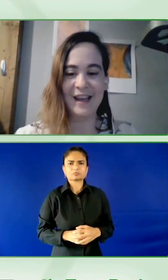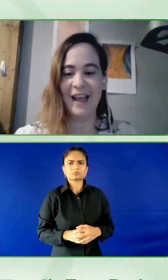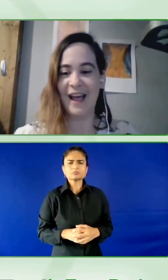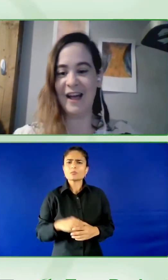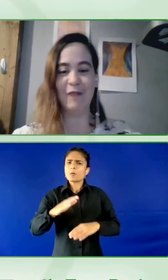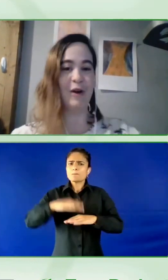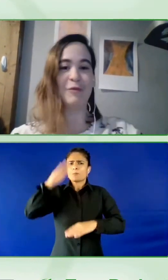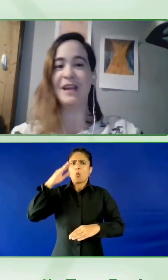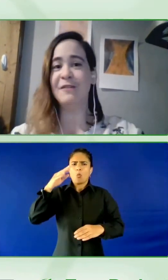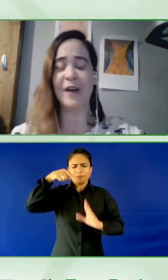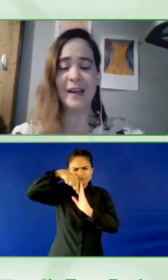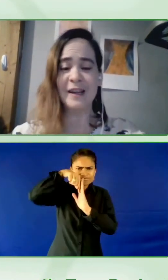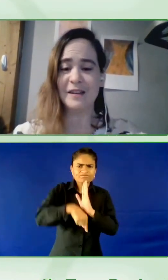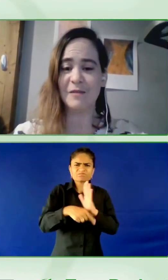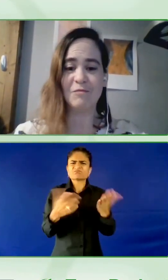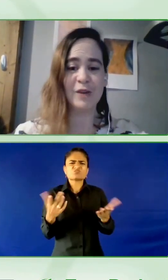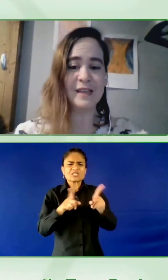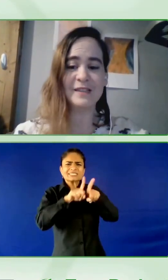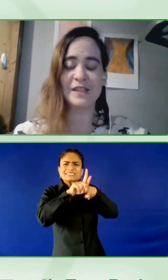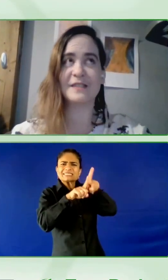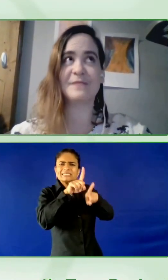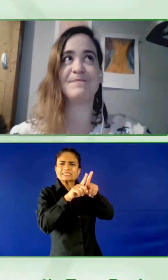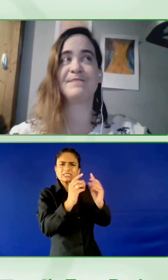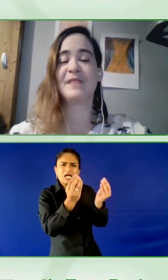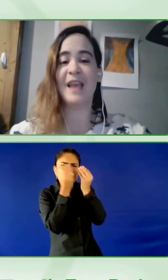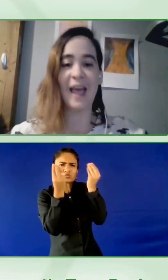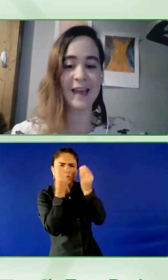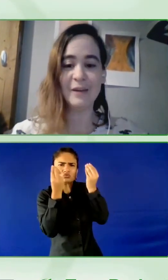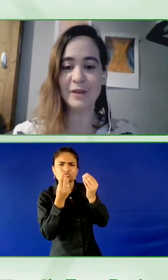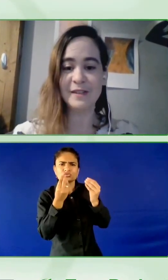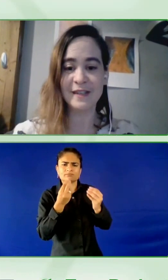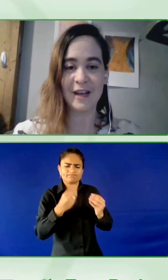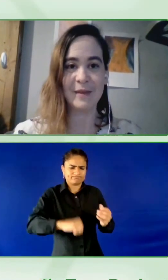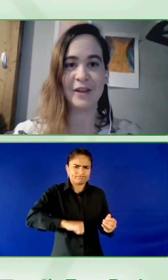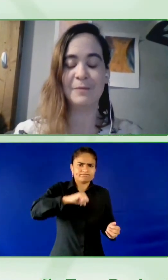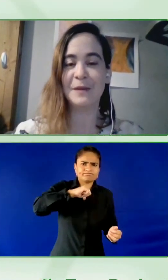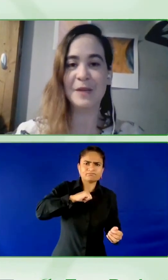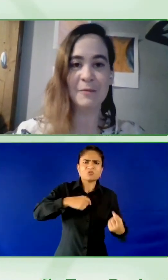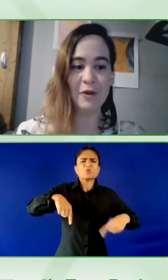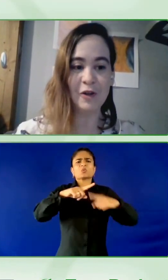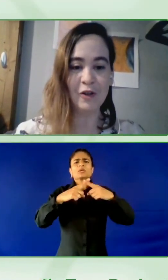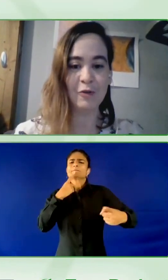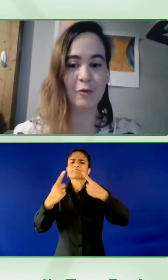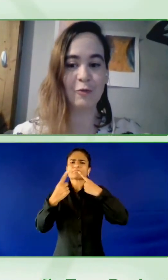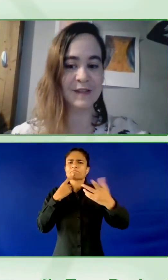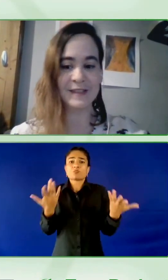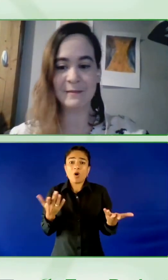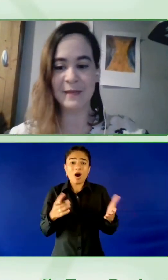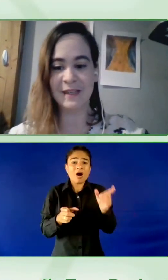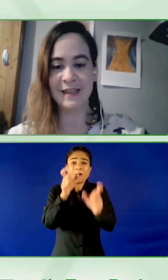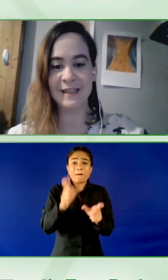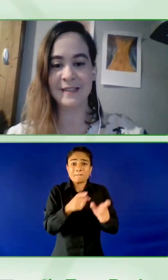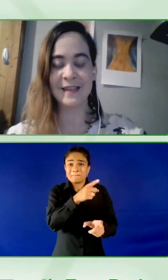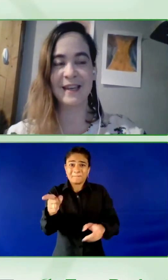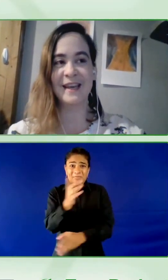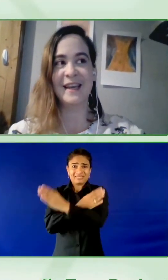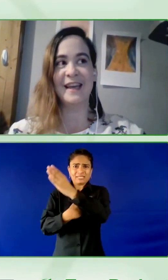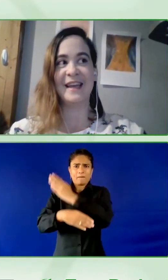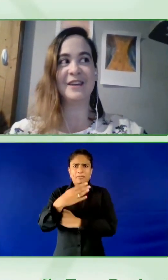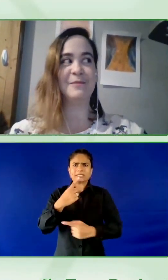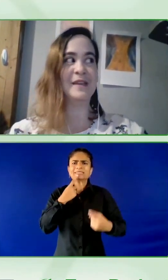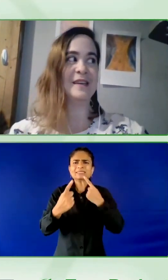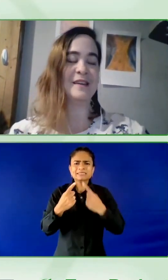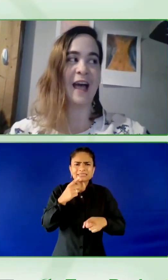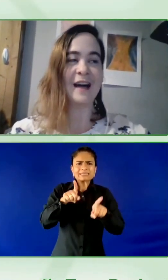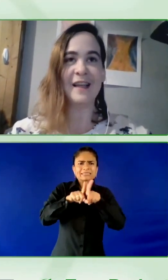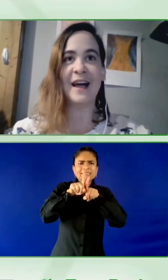Day, where we invite really just anyone to come. It could be people with disabilities.